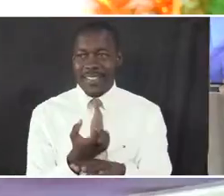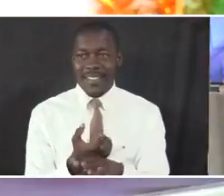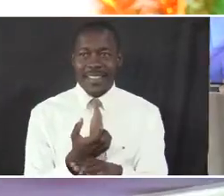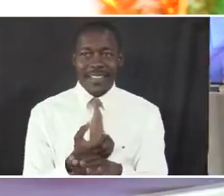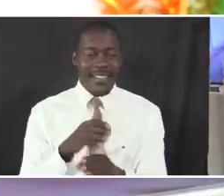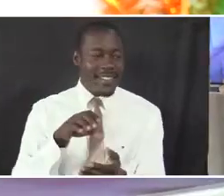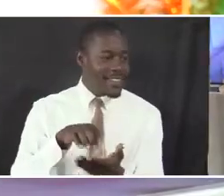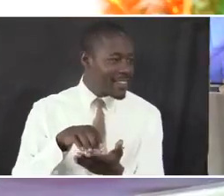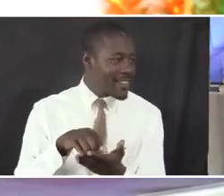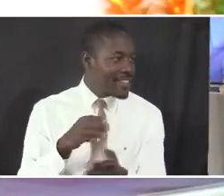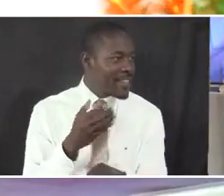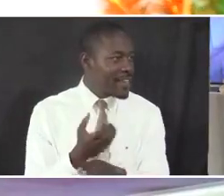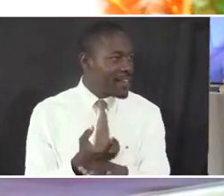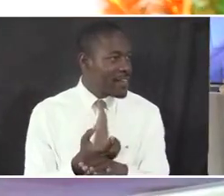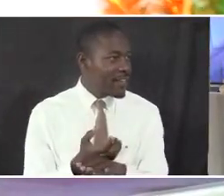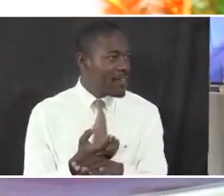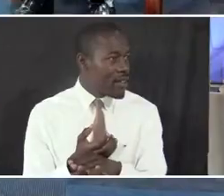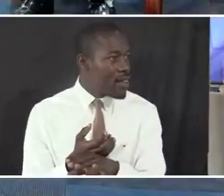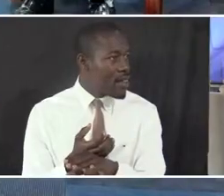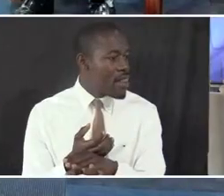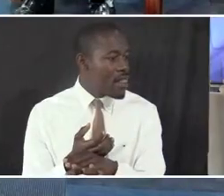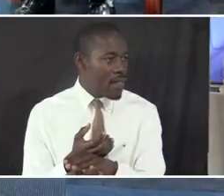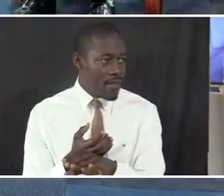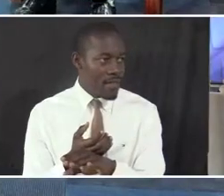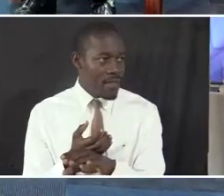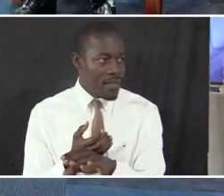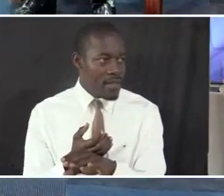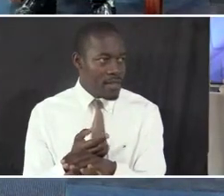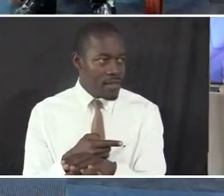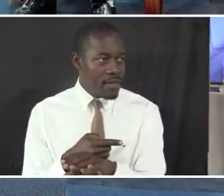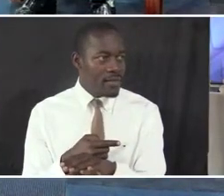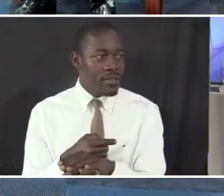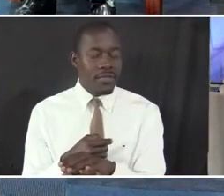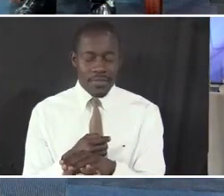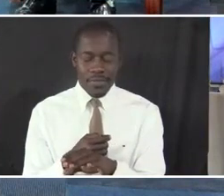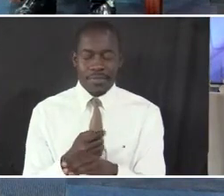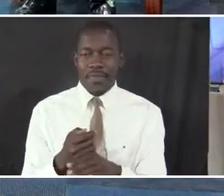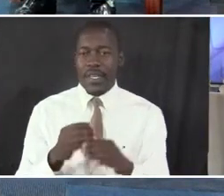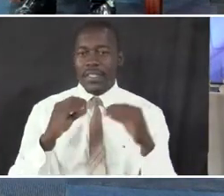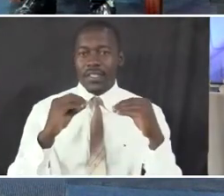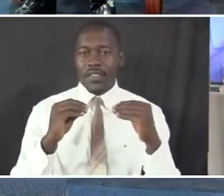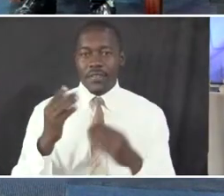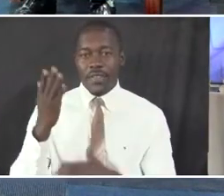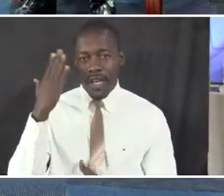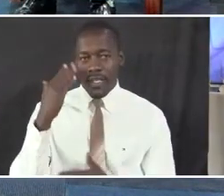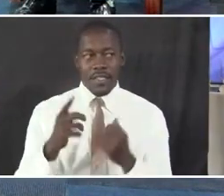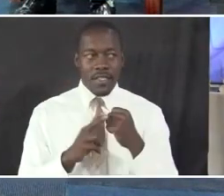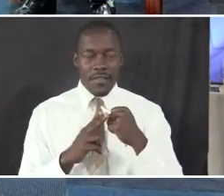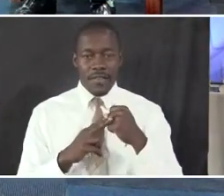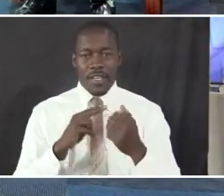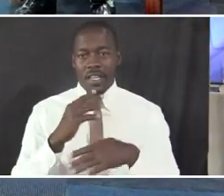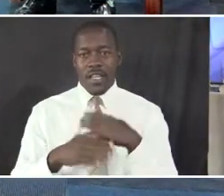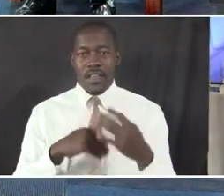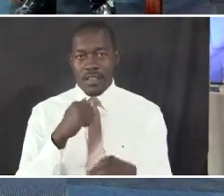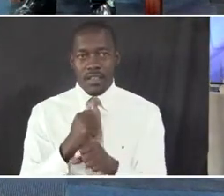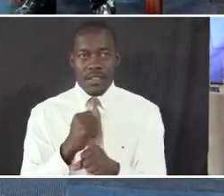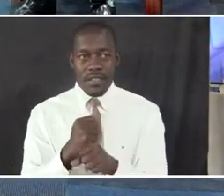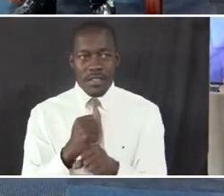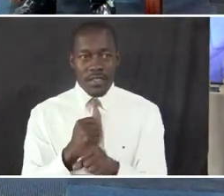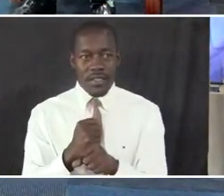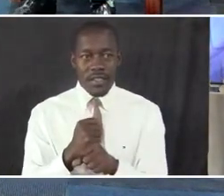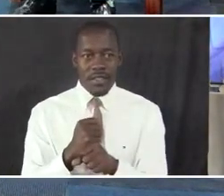Yes, so I've been lecturing for the last 7 years. Thank you. Karibu sana.